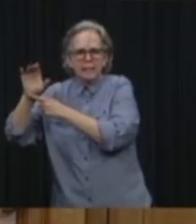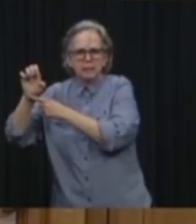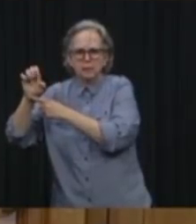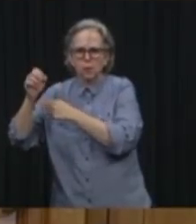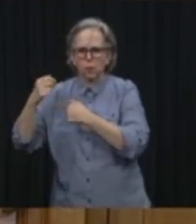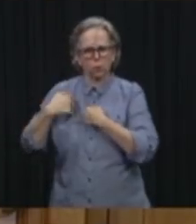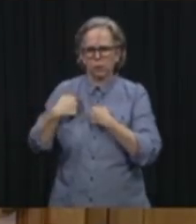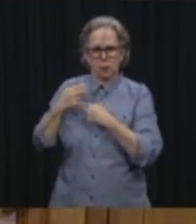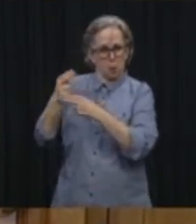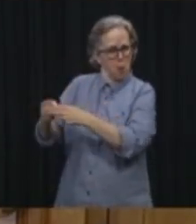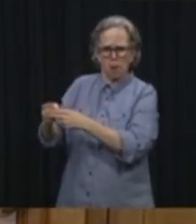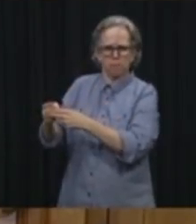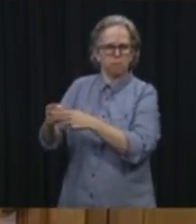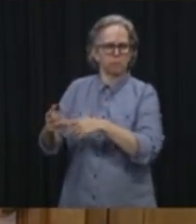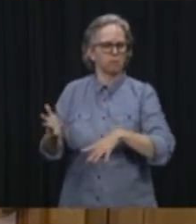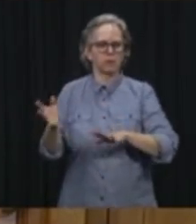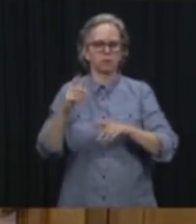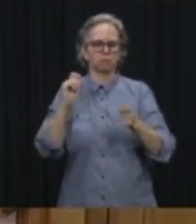much the same thing.